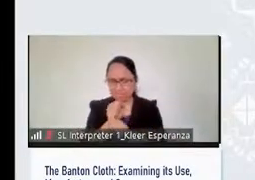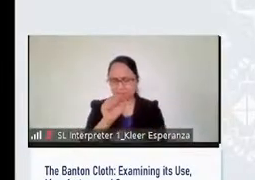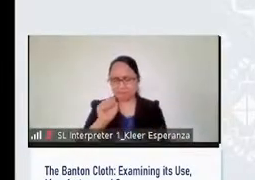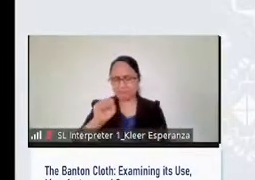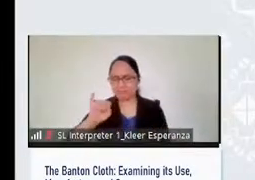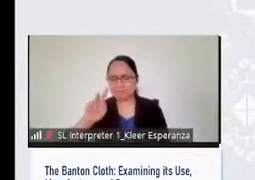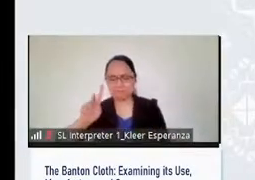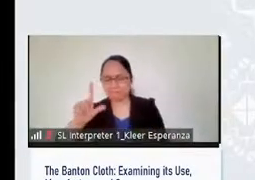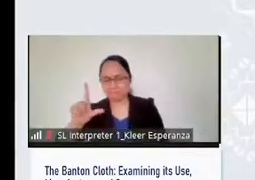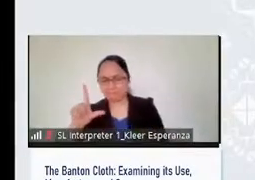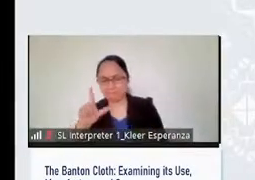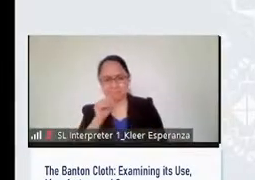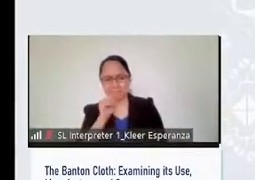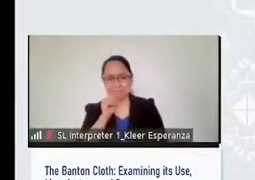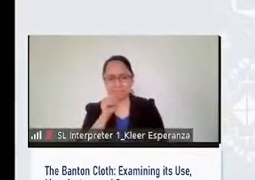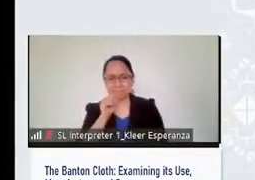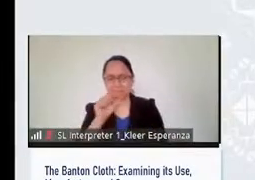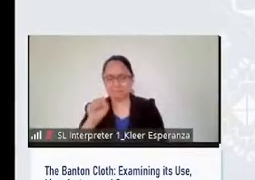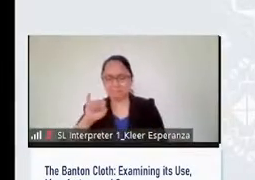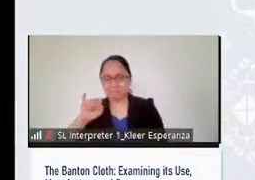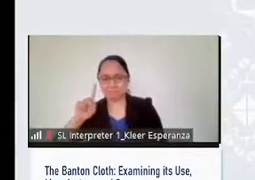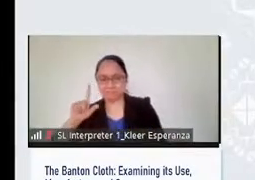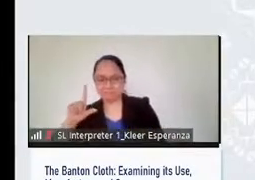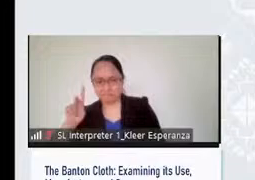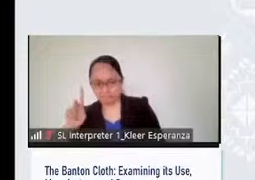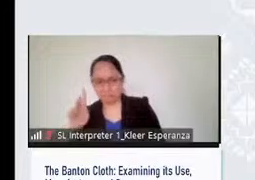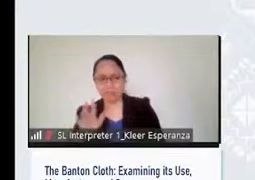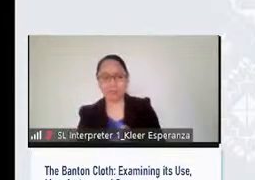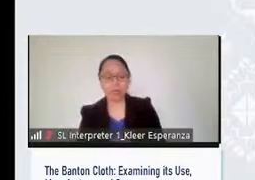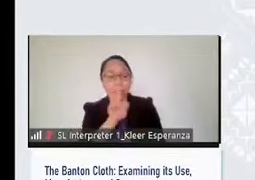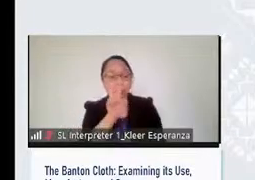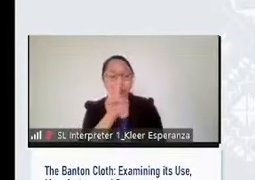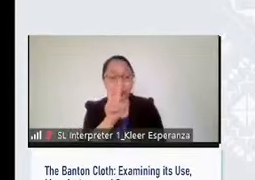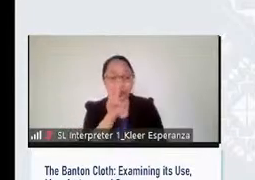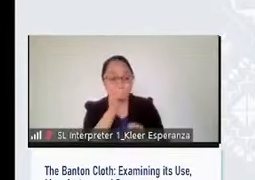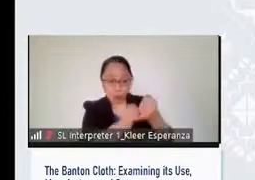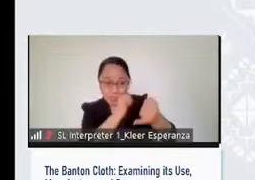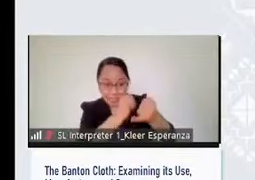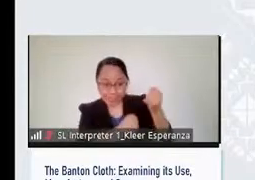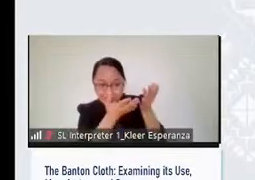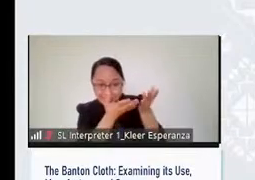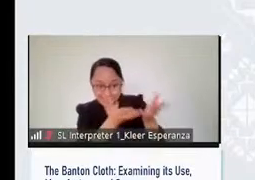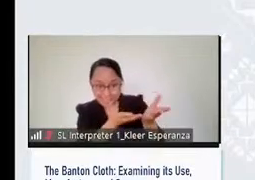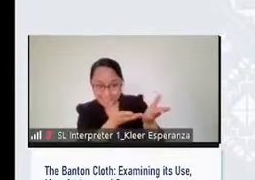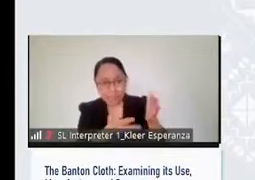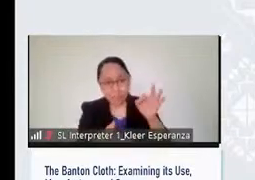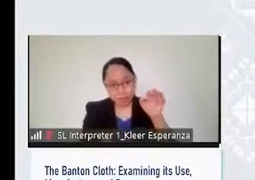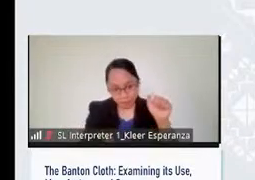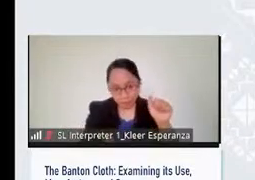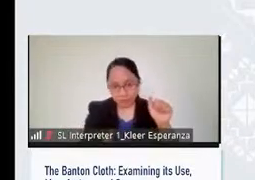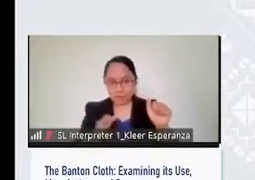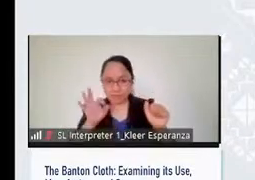The last 2 textiles that we selected from the National Ethnographic Collection to compare with fragments A and B are